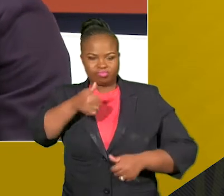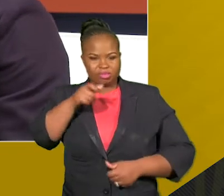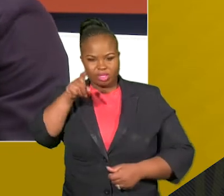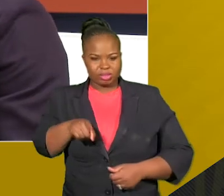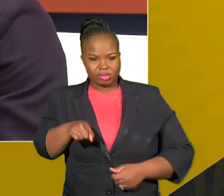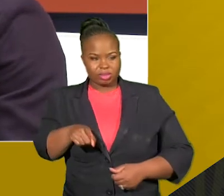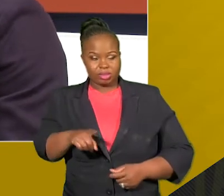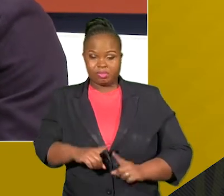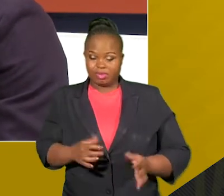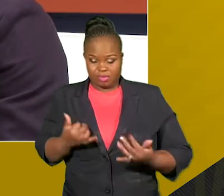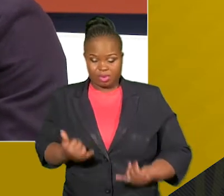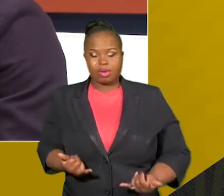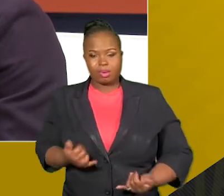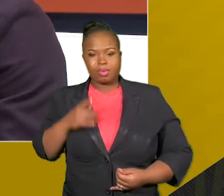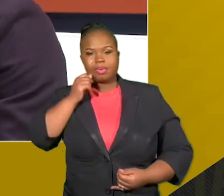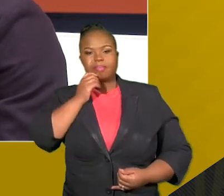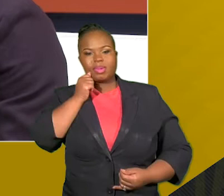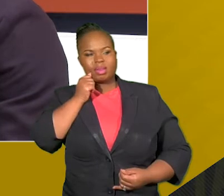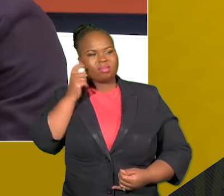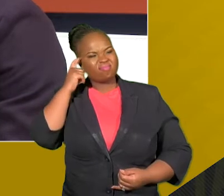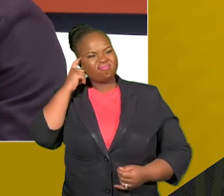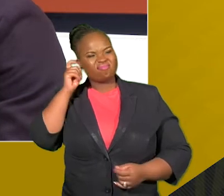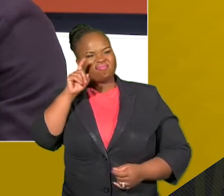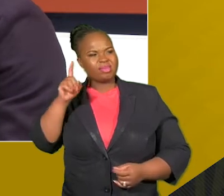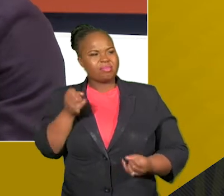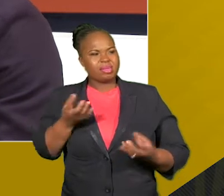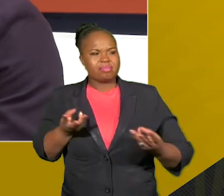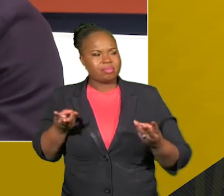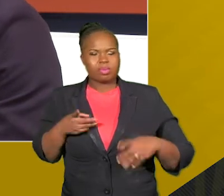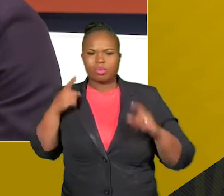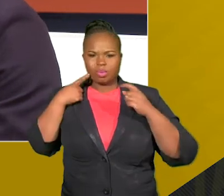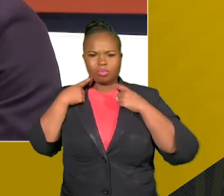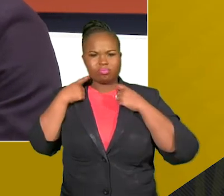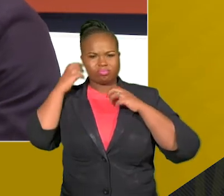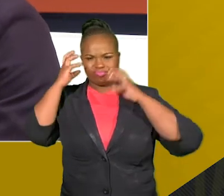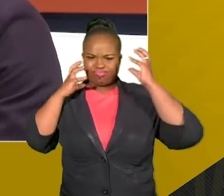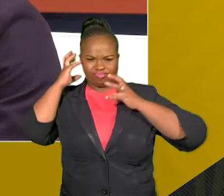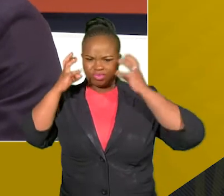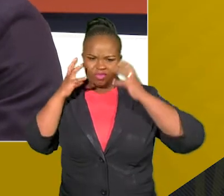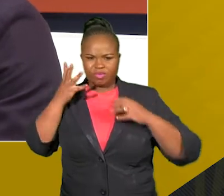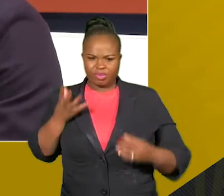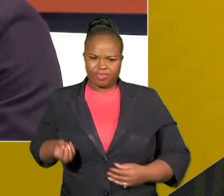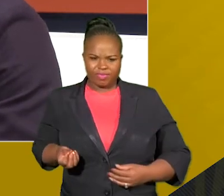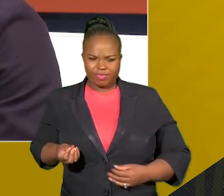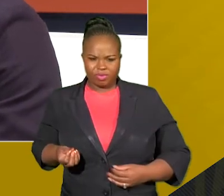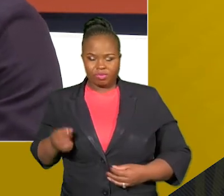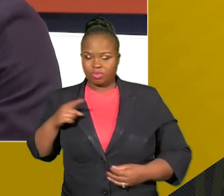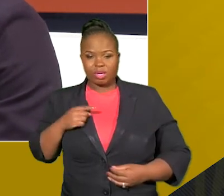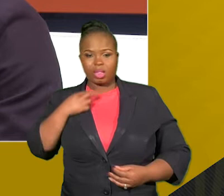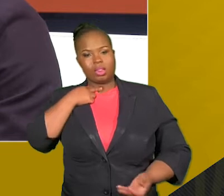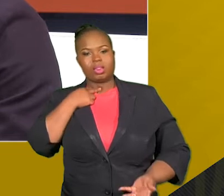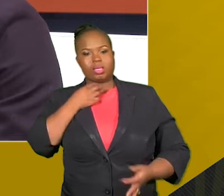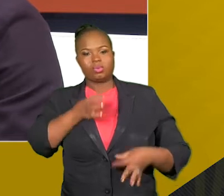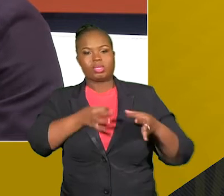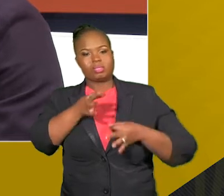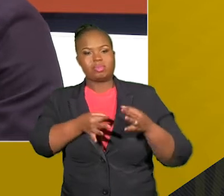Currently, indoda esikhona, so i-question ukuthi kune-confusion. It's not well-defined ukuthi kumele ube indoda enjani.